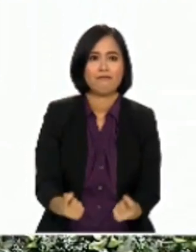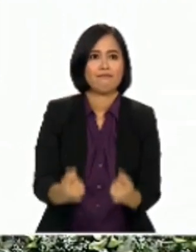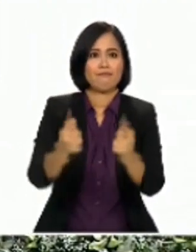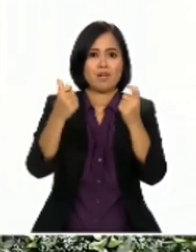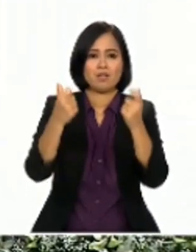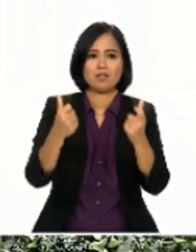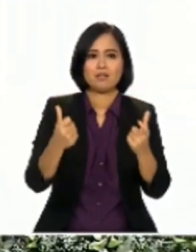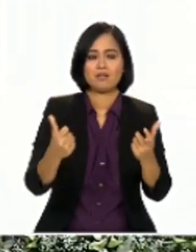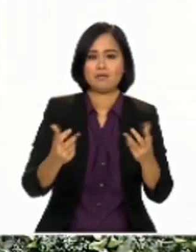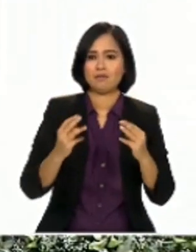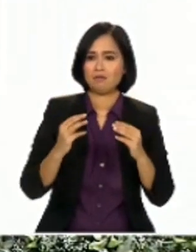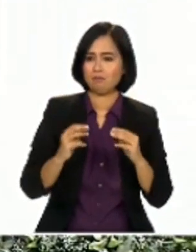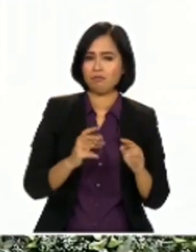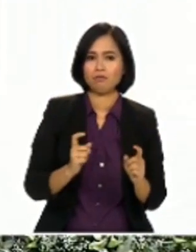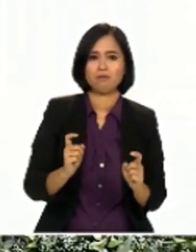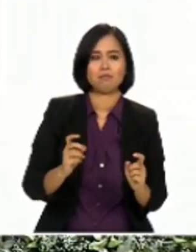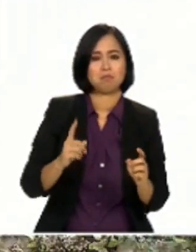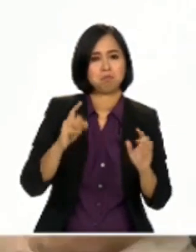move.